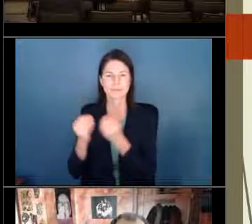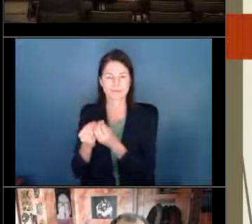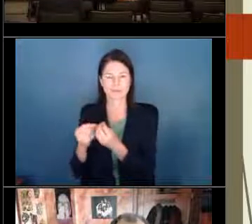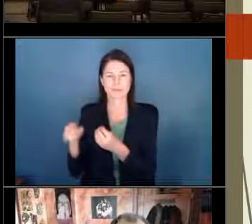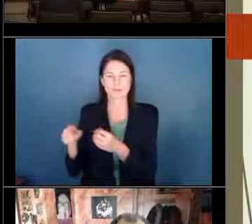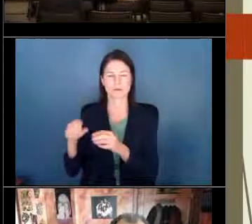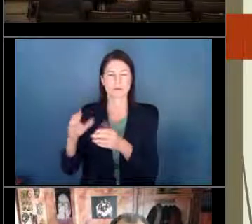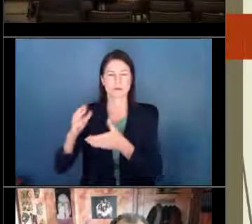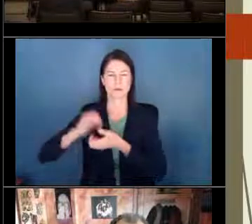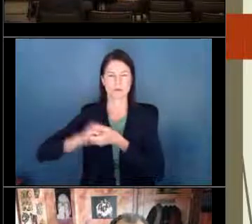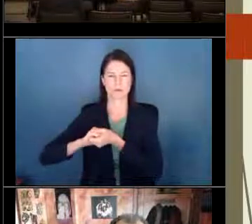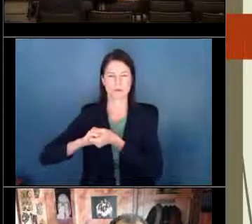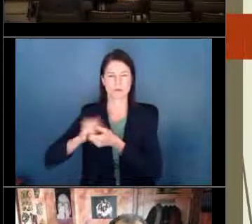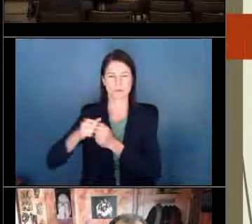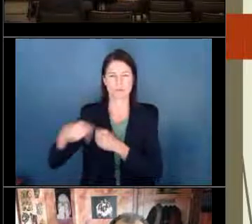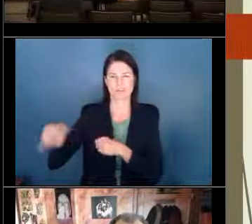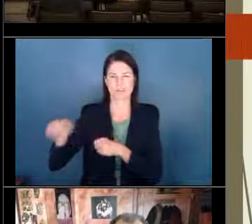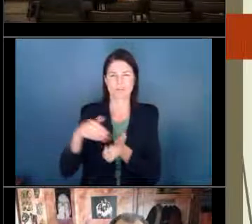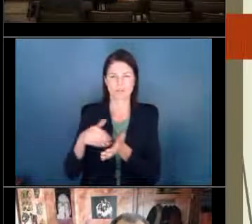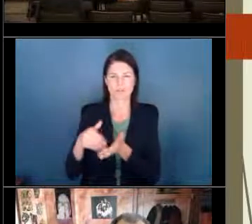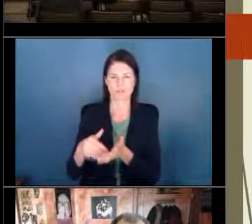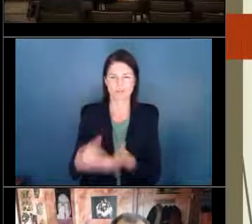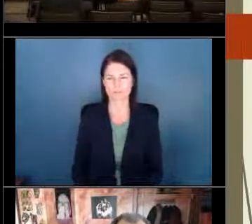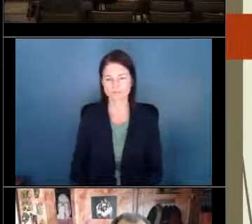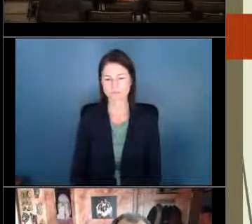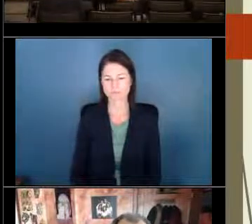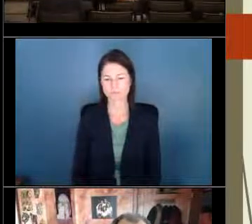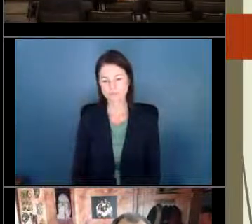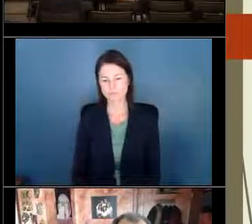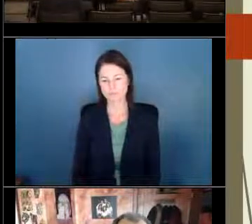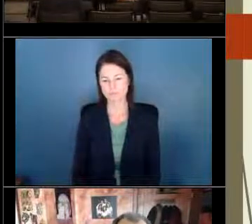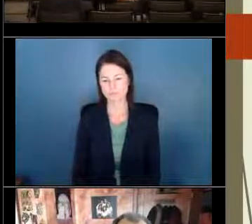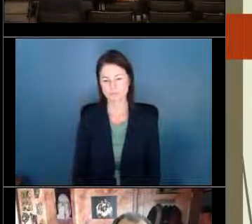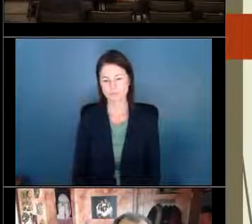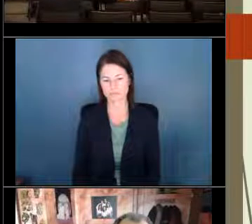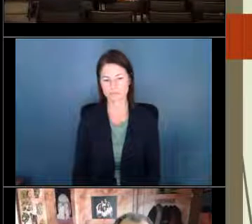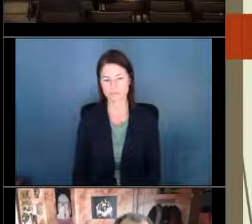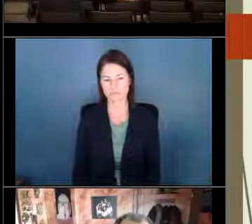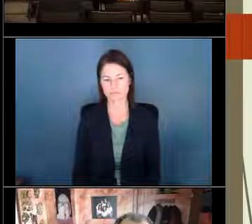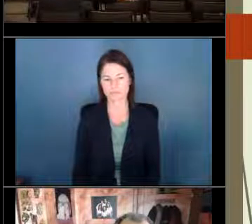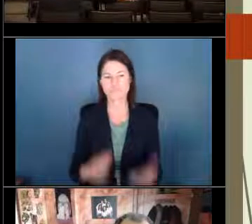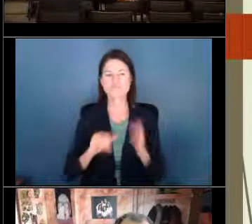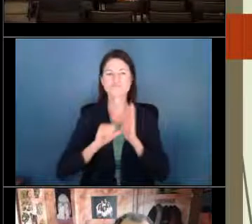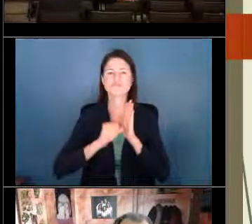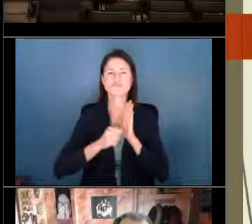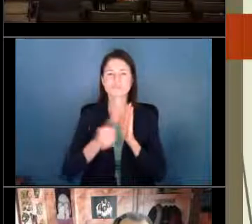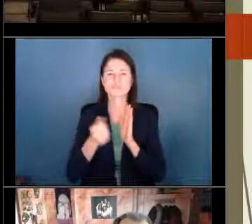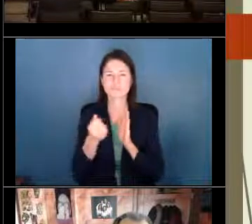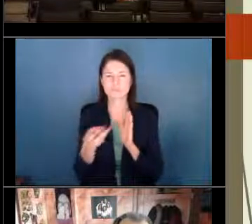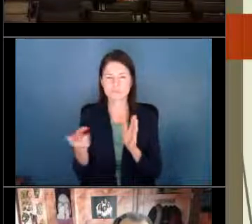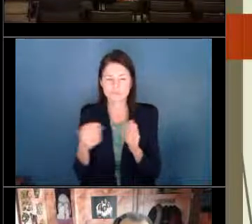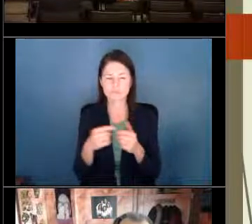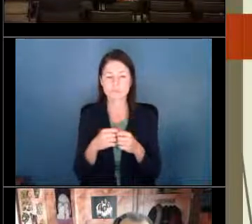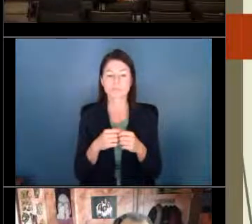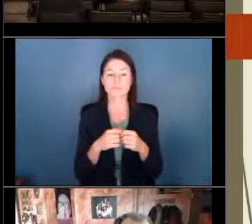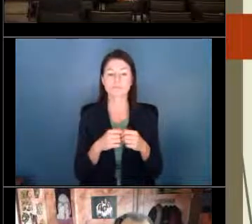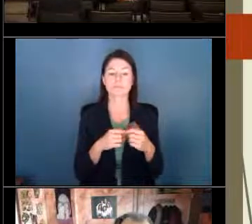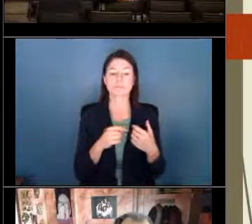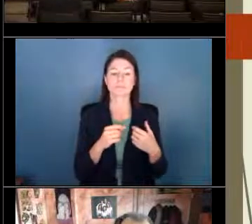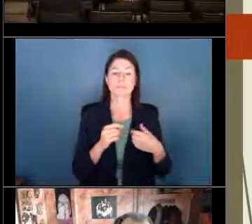with quite a bit. Just wanted to highlight a couple of things. Commercial airports set passenger